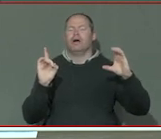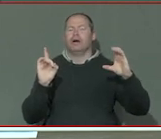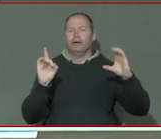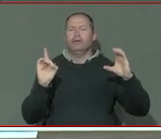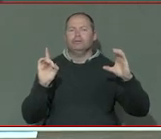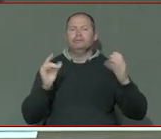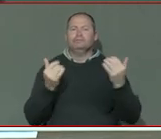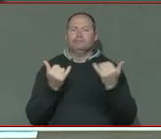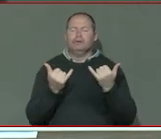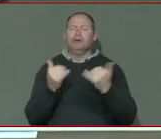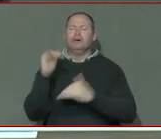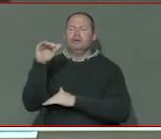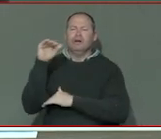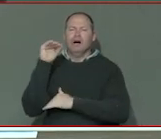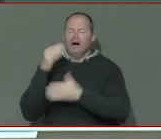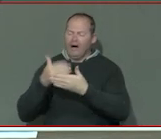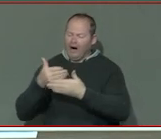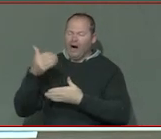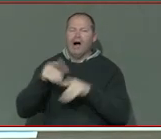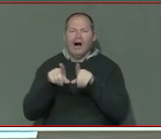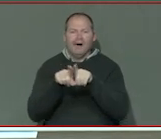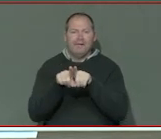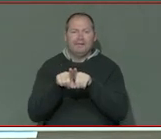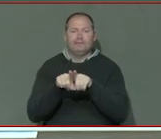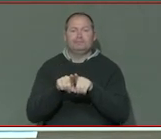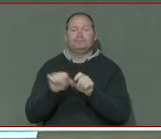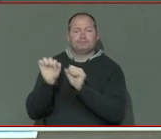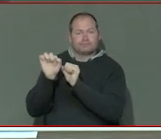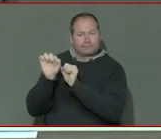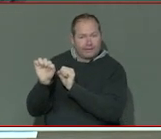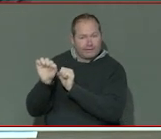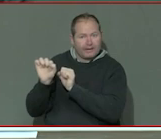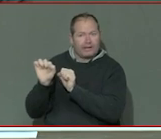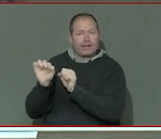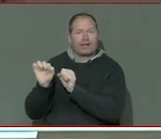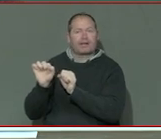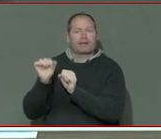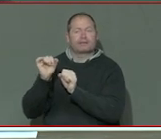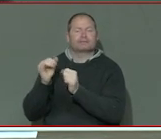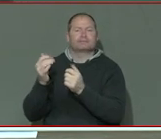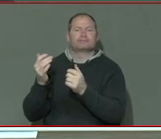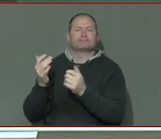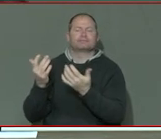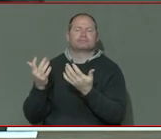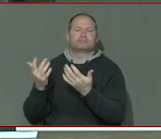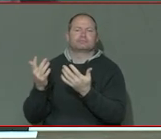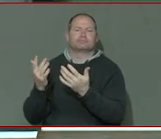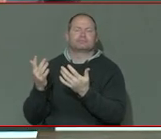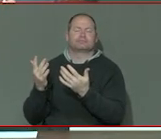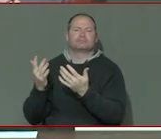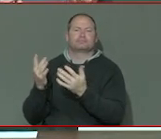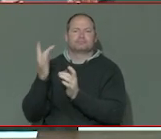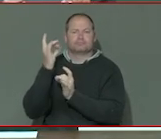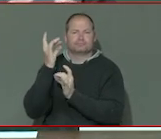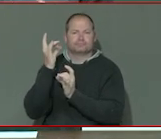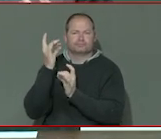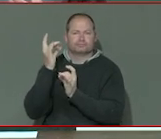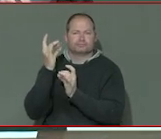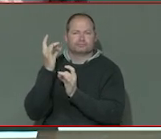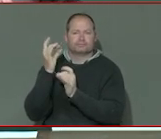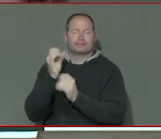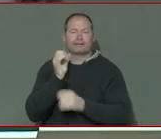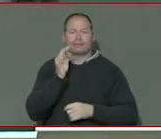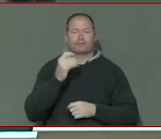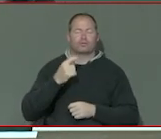statement. The bank sends us a statement from their point of view. So if they sell something to us, it will be in the debit column. And if we